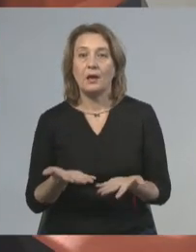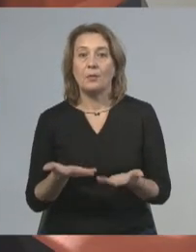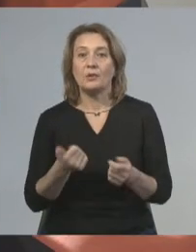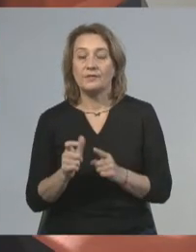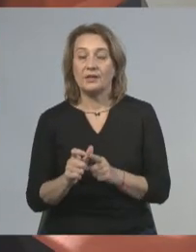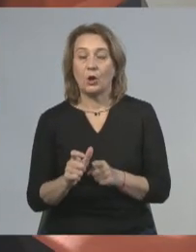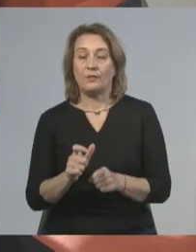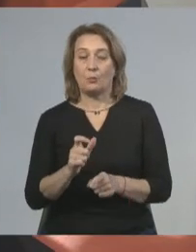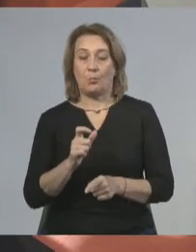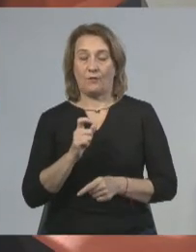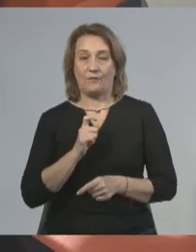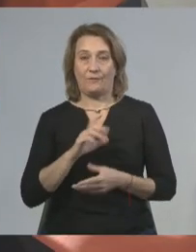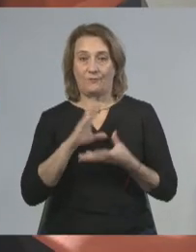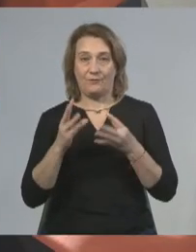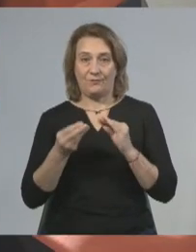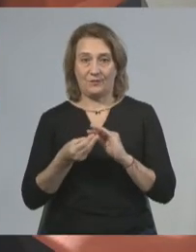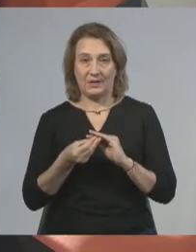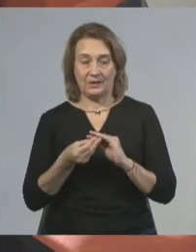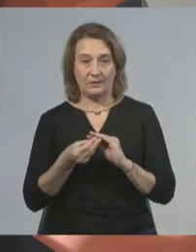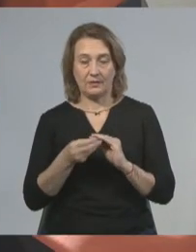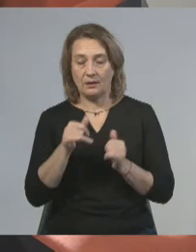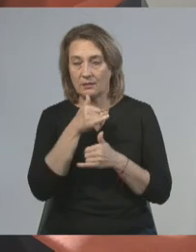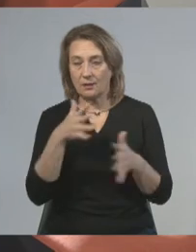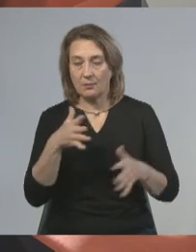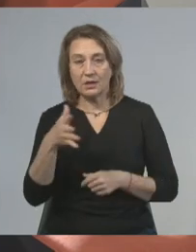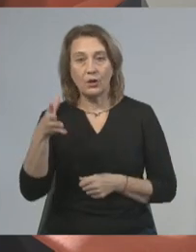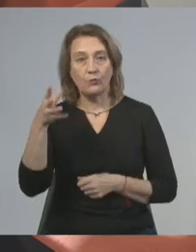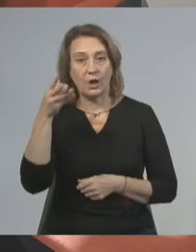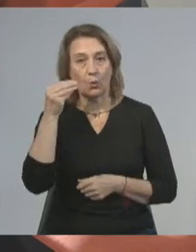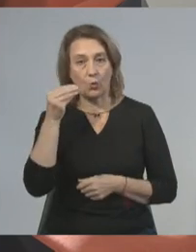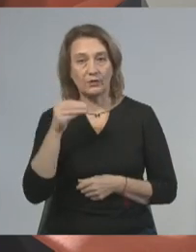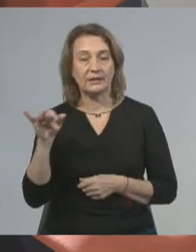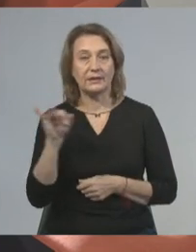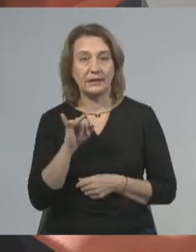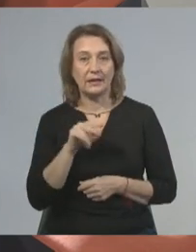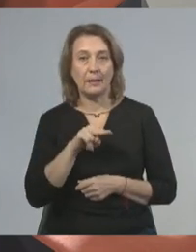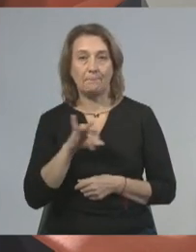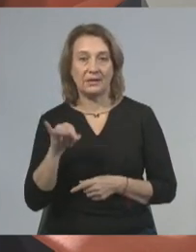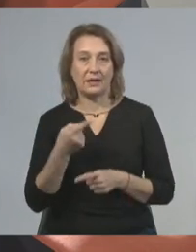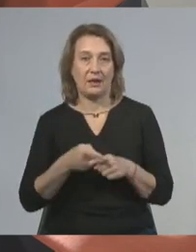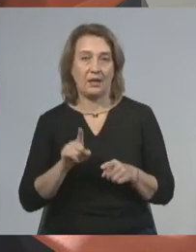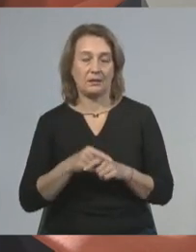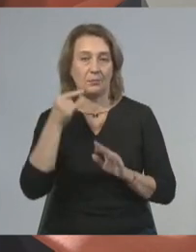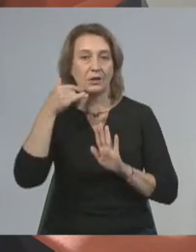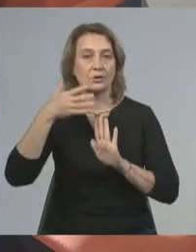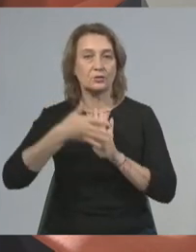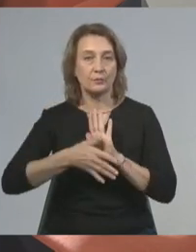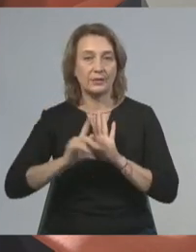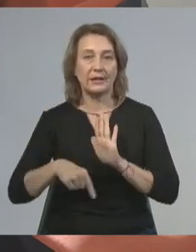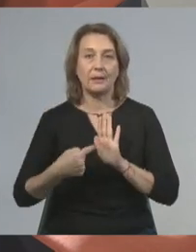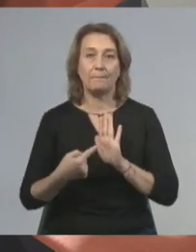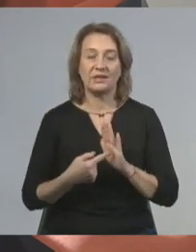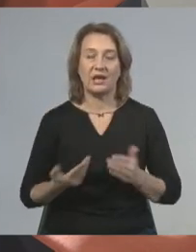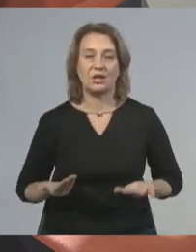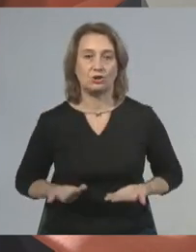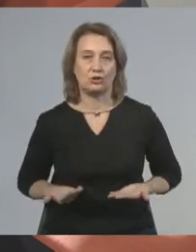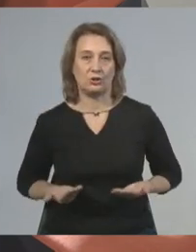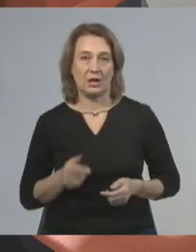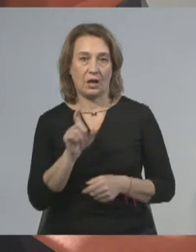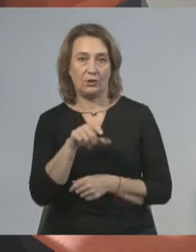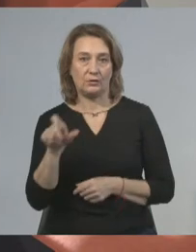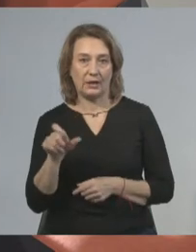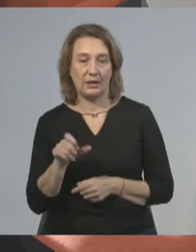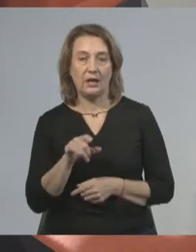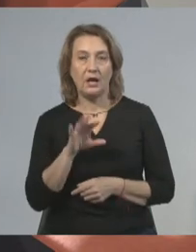administrative administrations and we received conclusions and couldn't ignore them and we understood that the